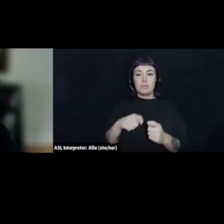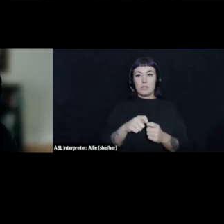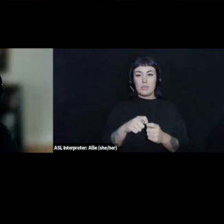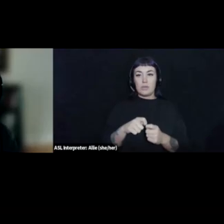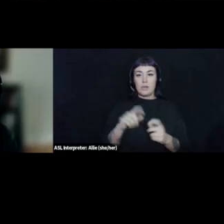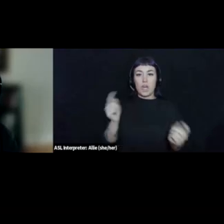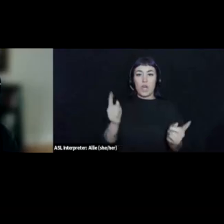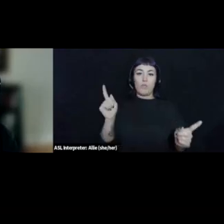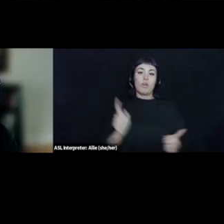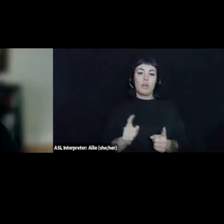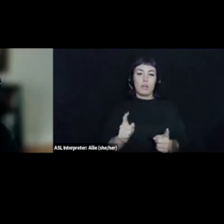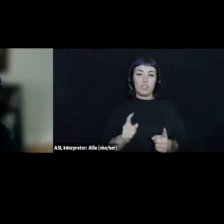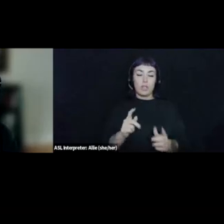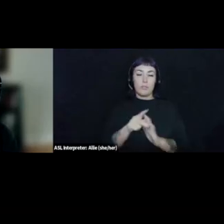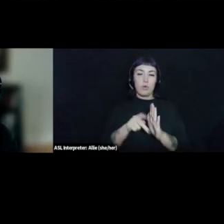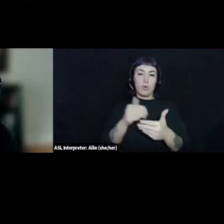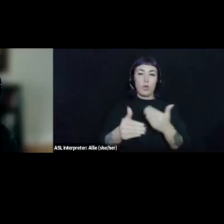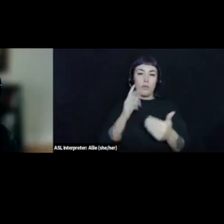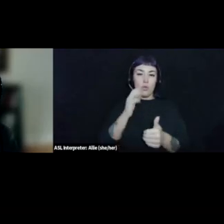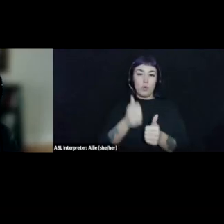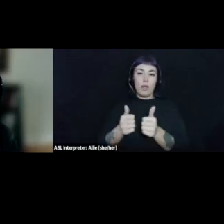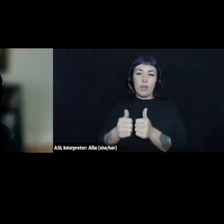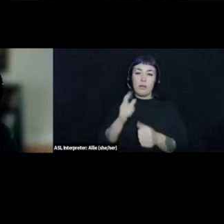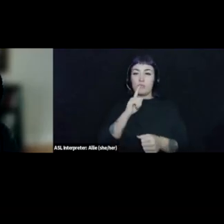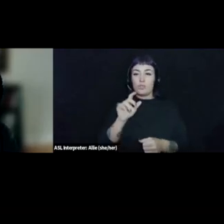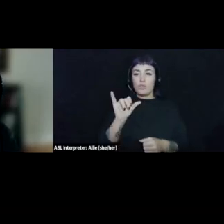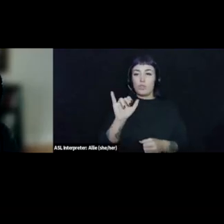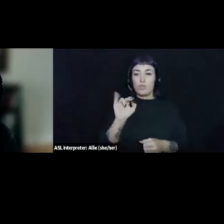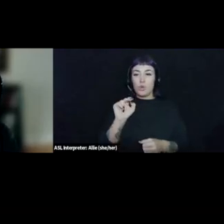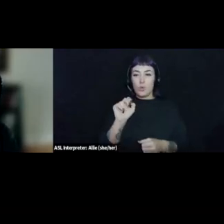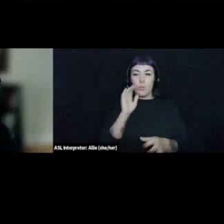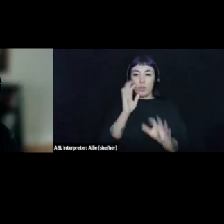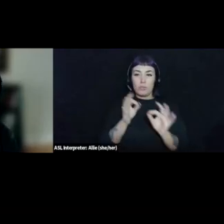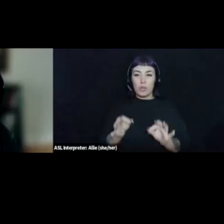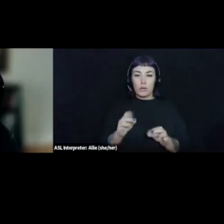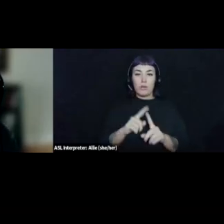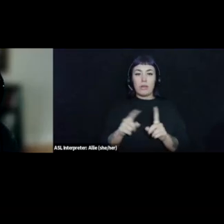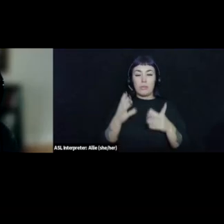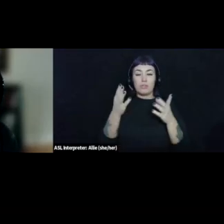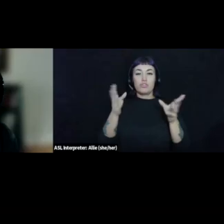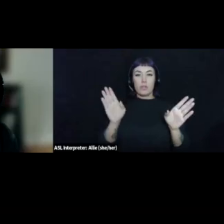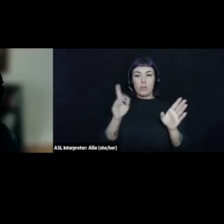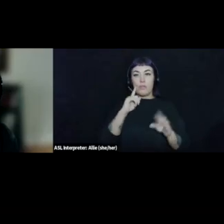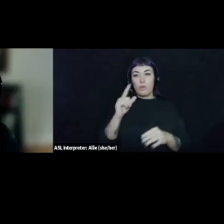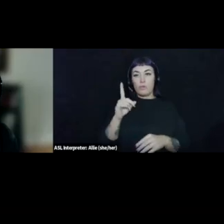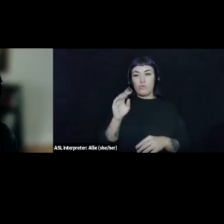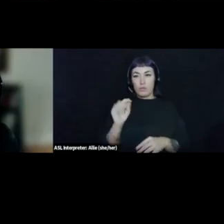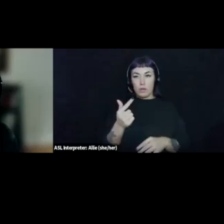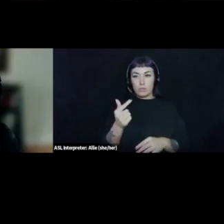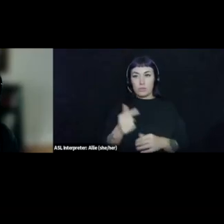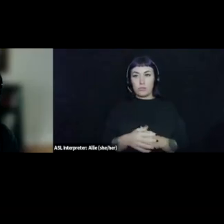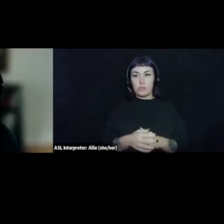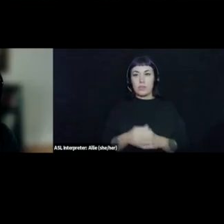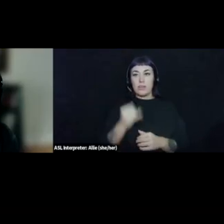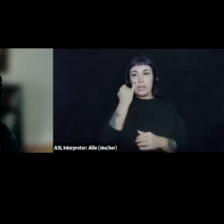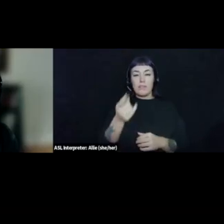reduction protocols for each of these, which I'm sure that Yona will talk about in a couple weeks. But generally for drugs,